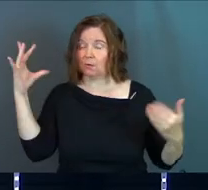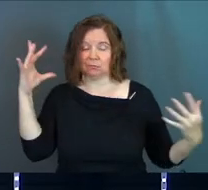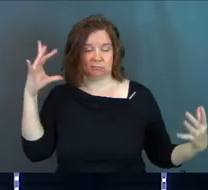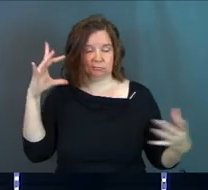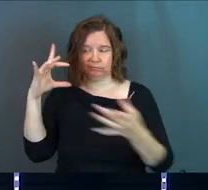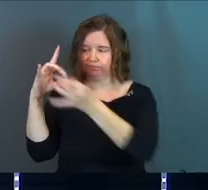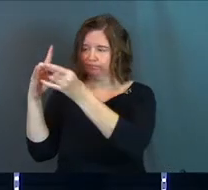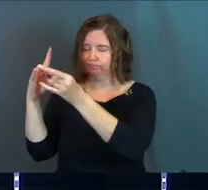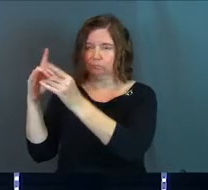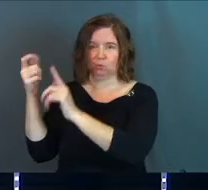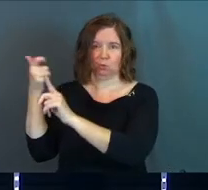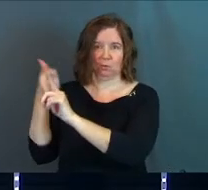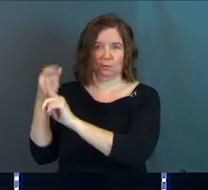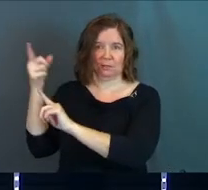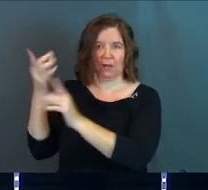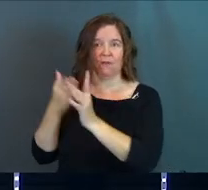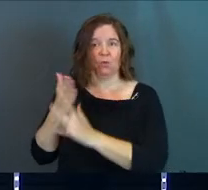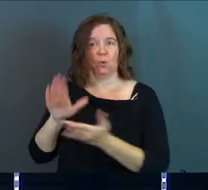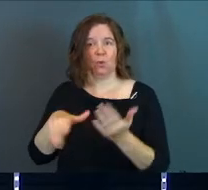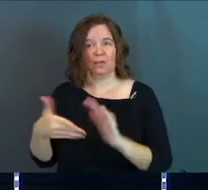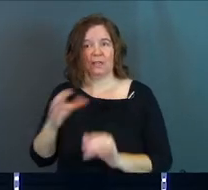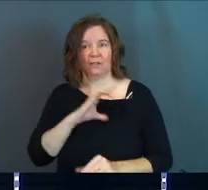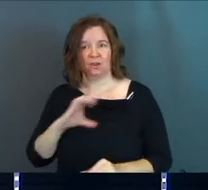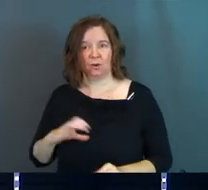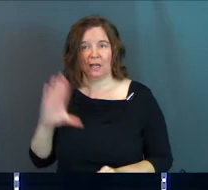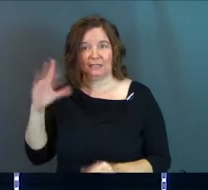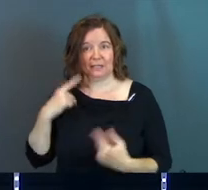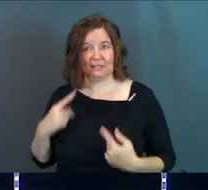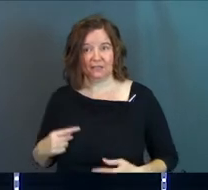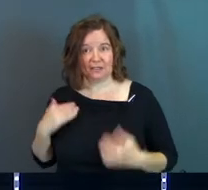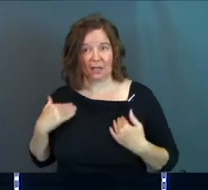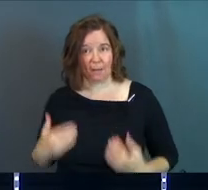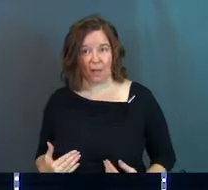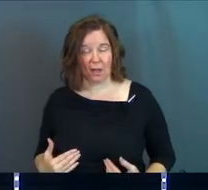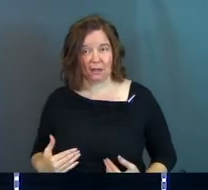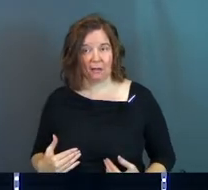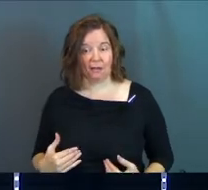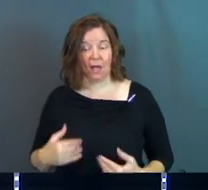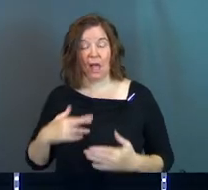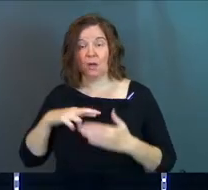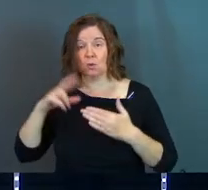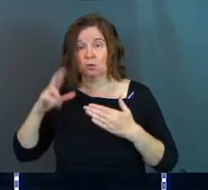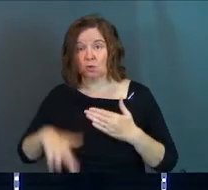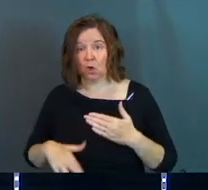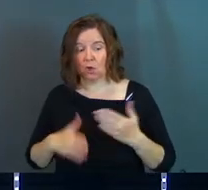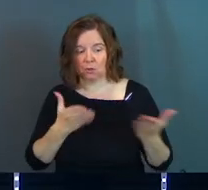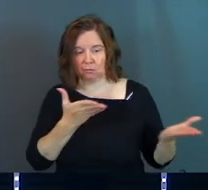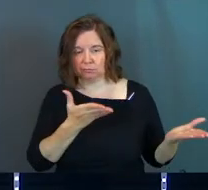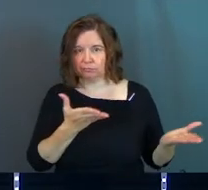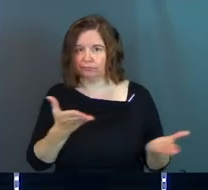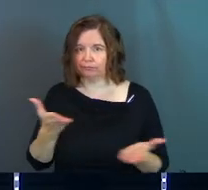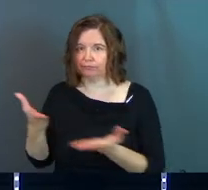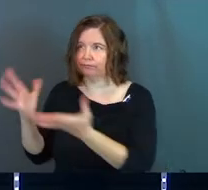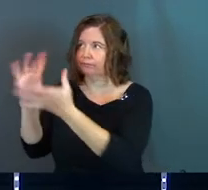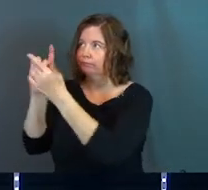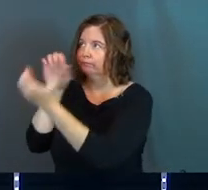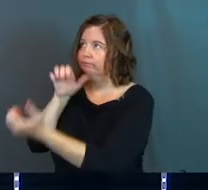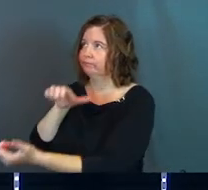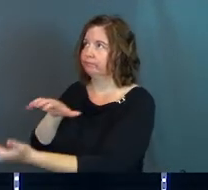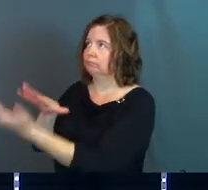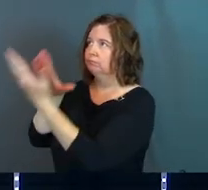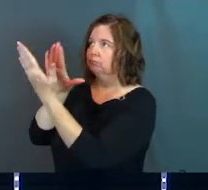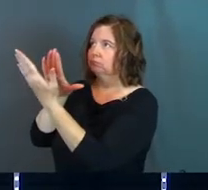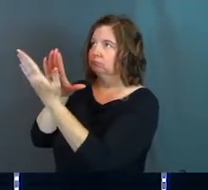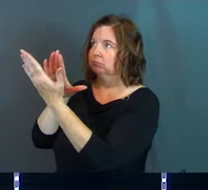reconciled you to himself through the death of Christ in his physical body. And as a result, he has brought you into his presence, and